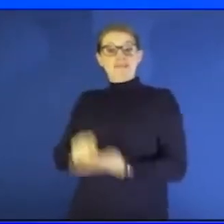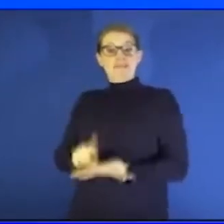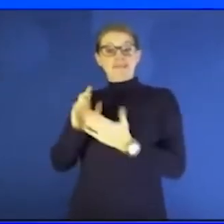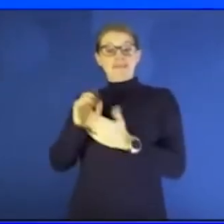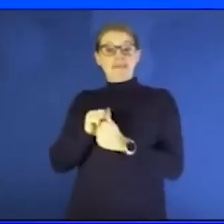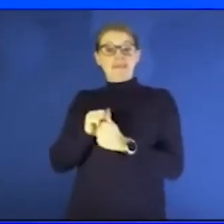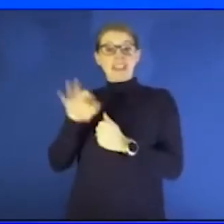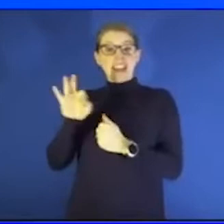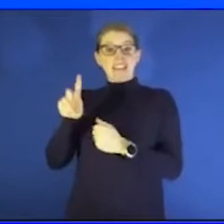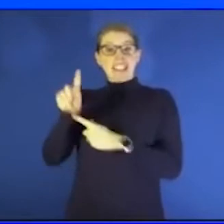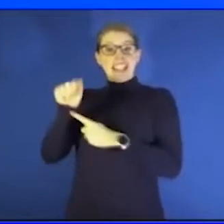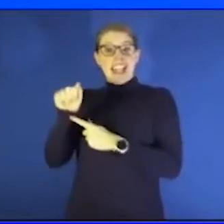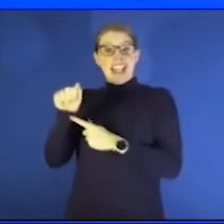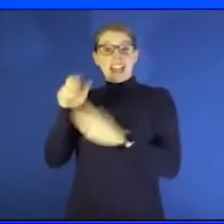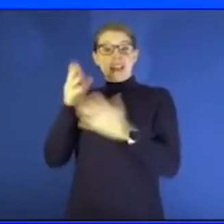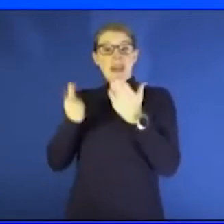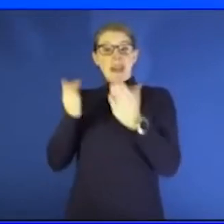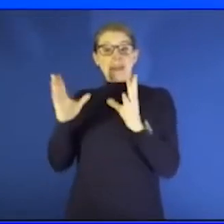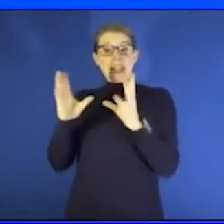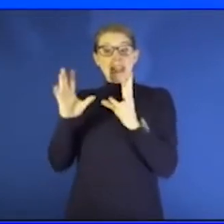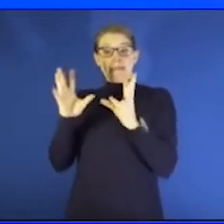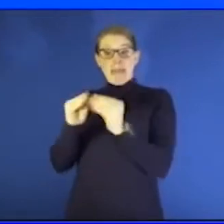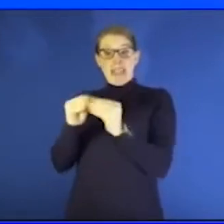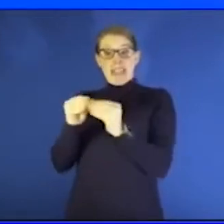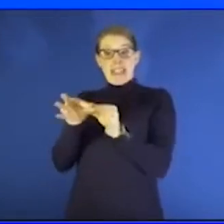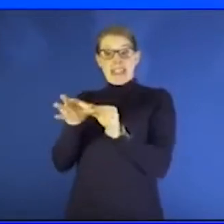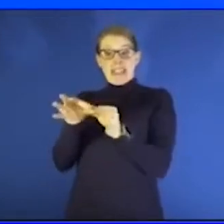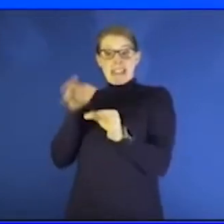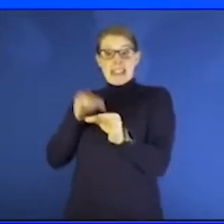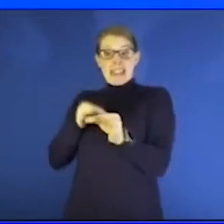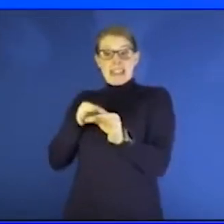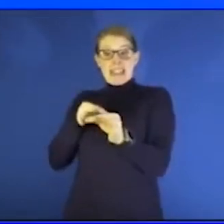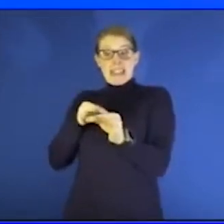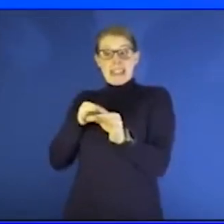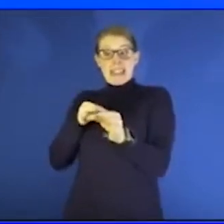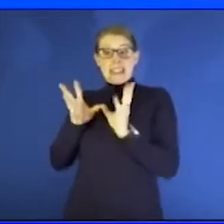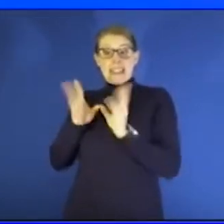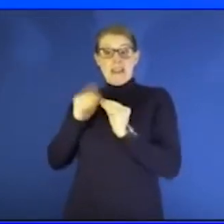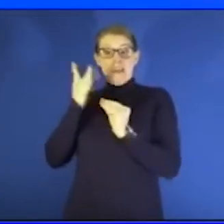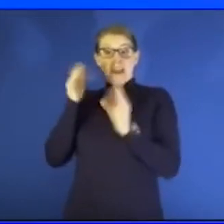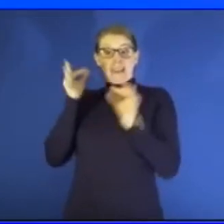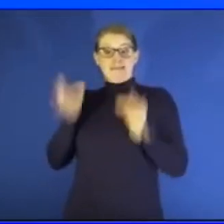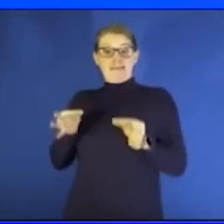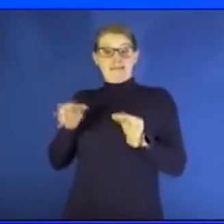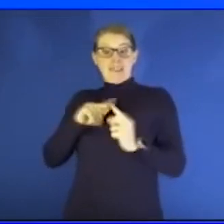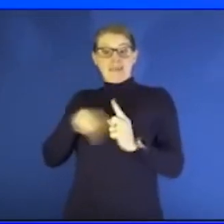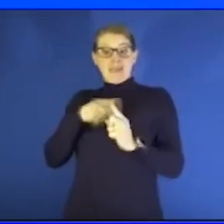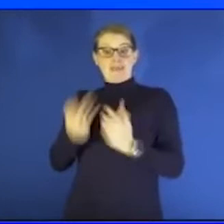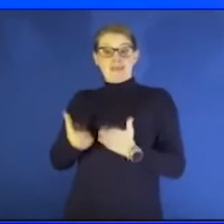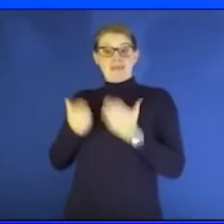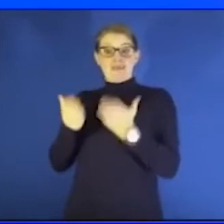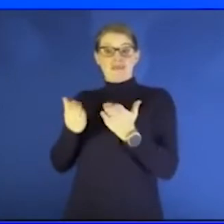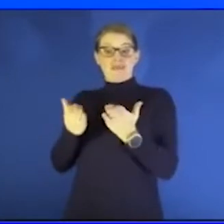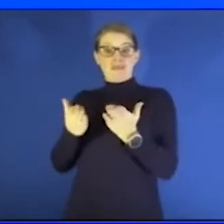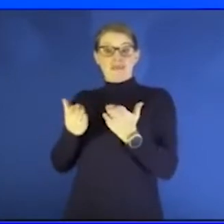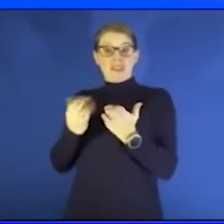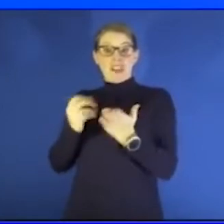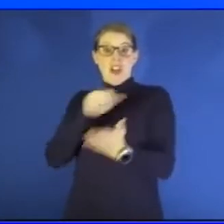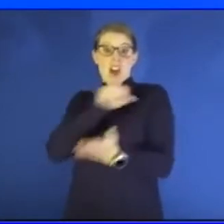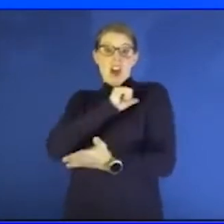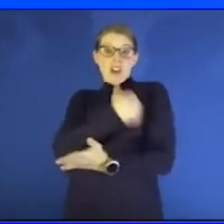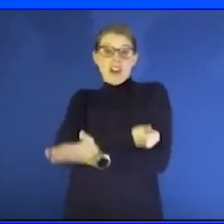might be meeting earlier than expected to make a decision about authorizing the